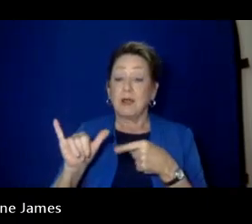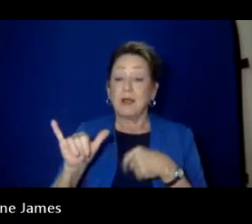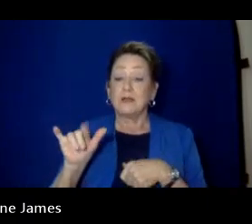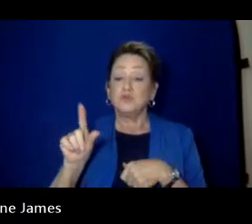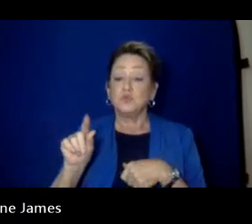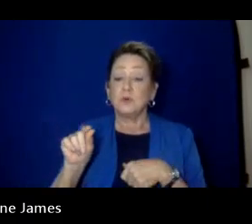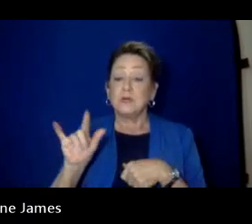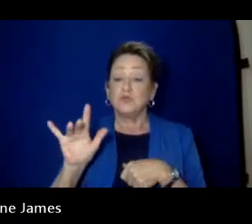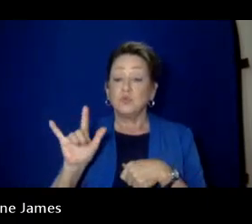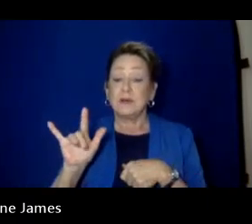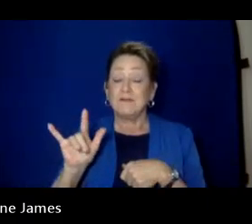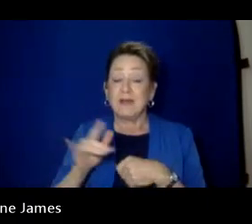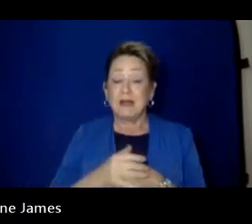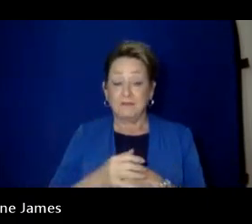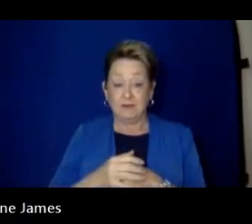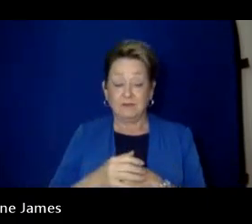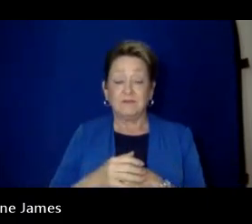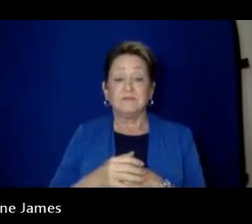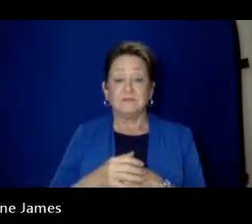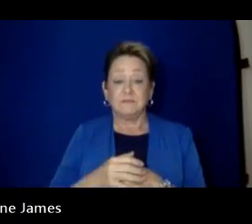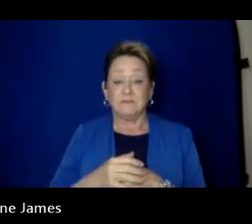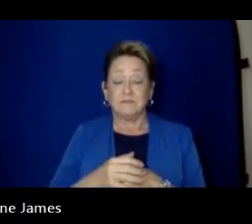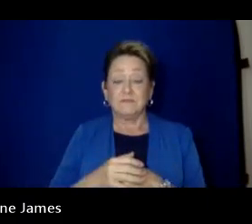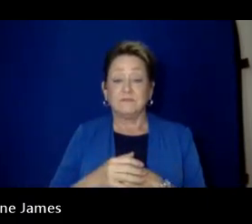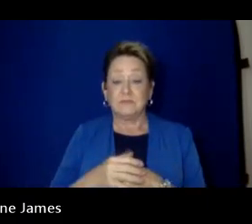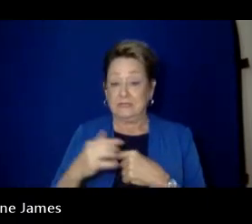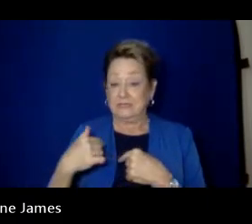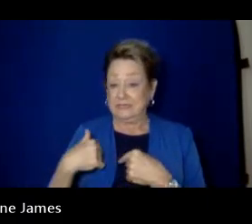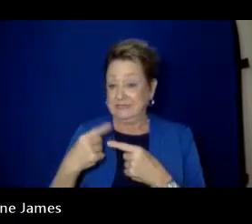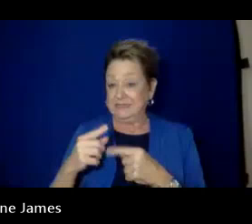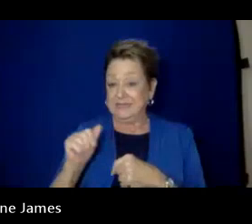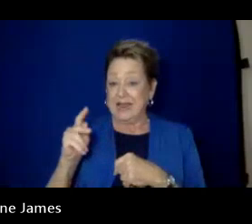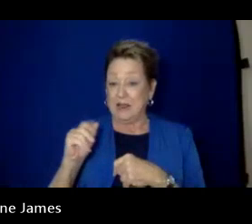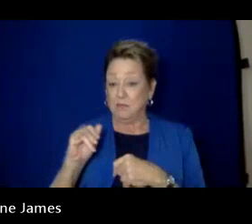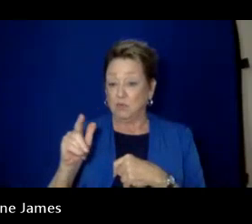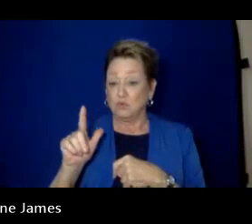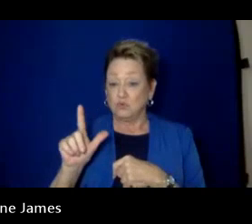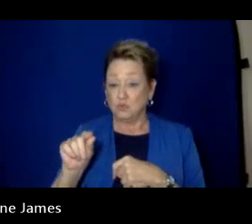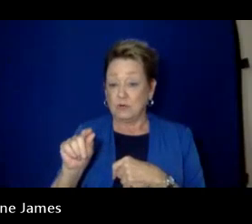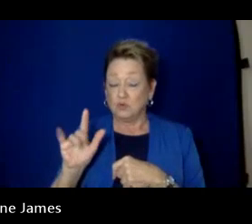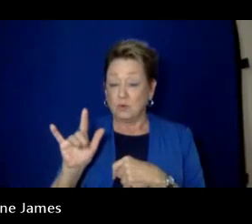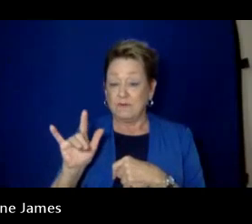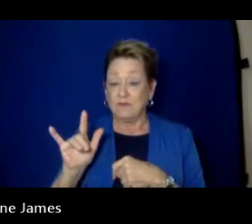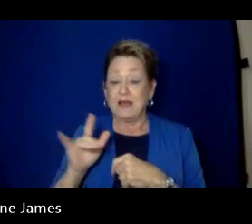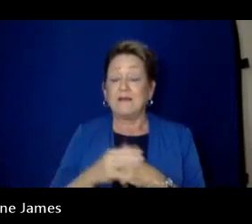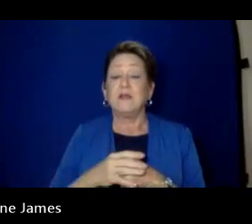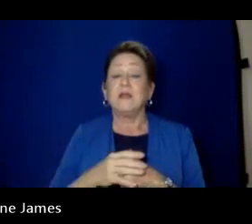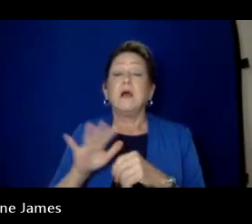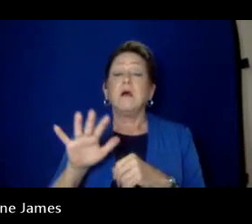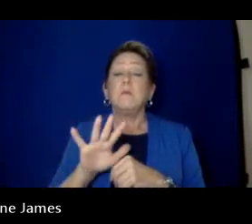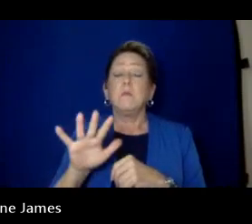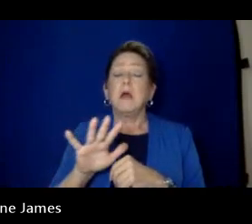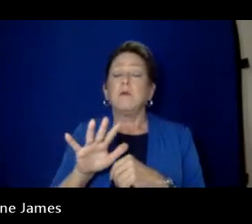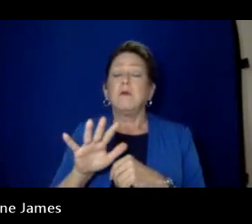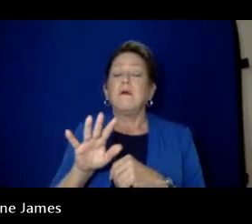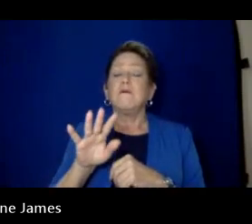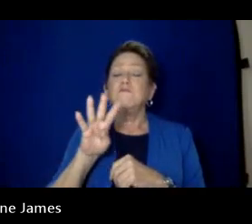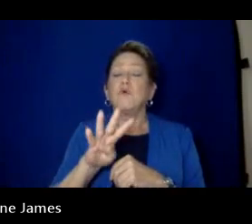FY25, unaudited financial statements as of April 2025, the material and supply expenditures were approximately